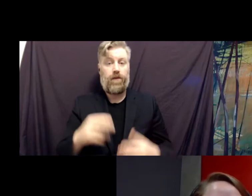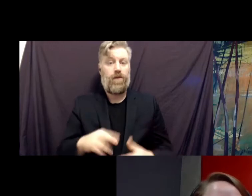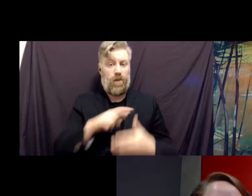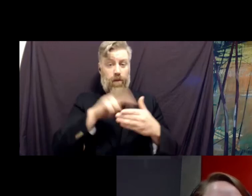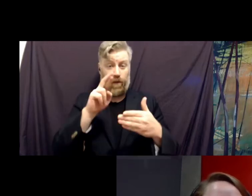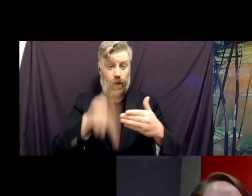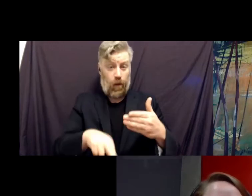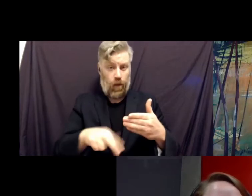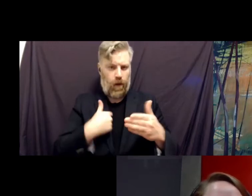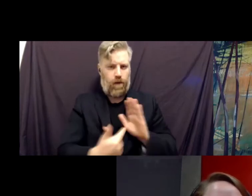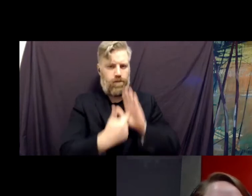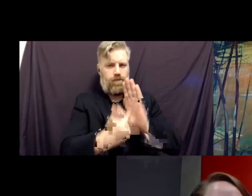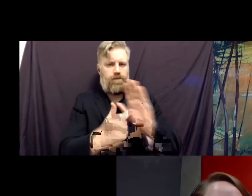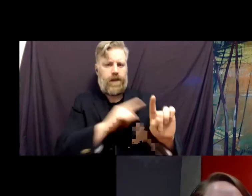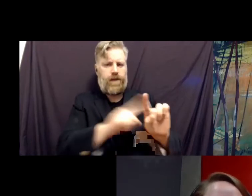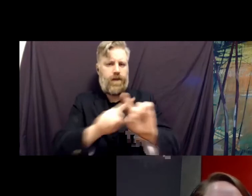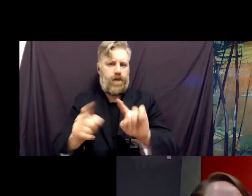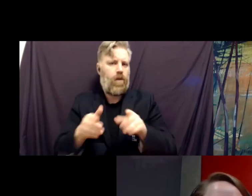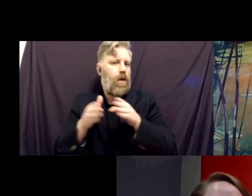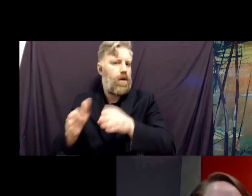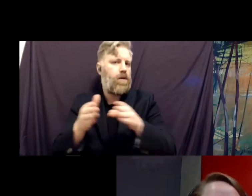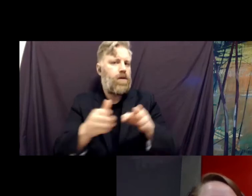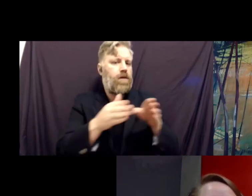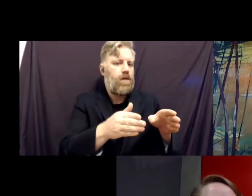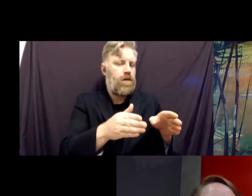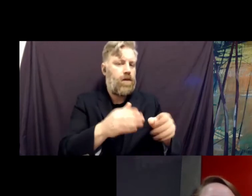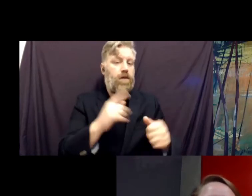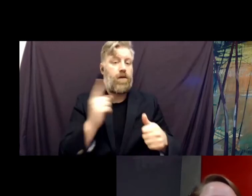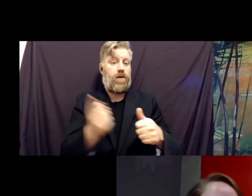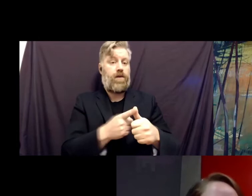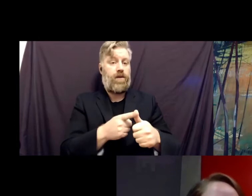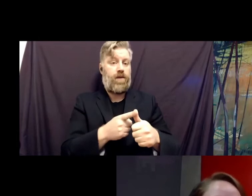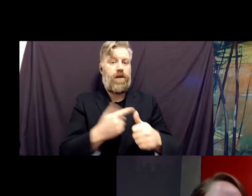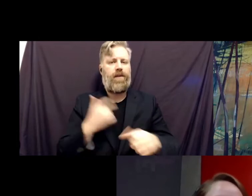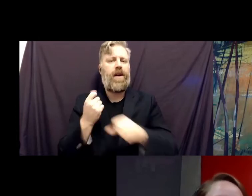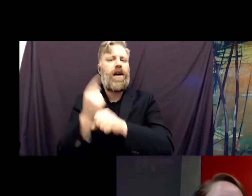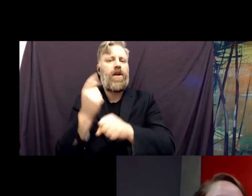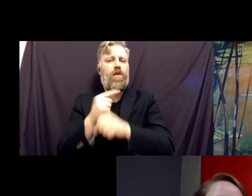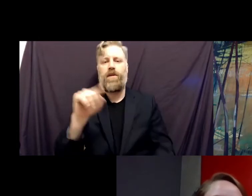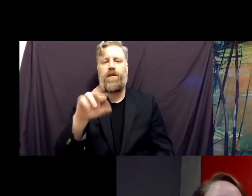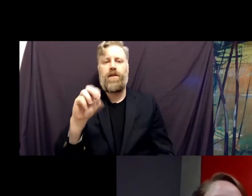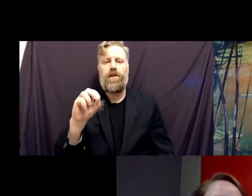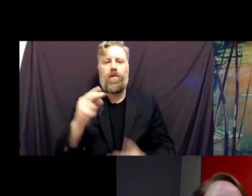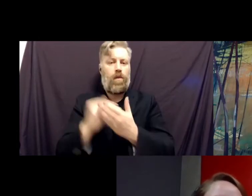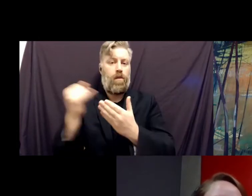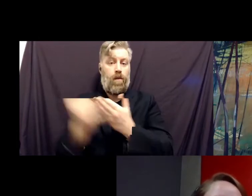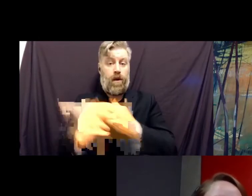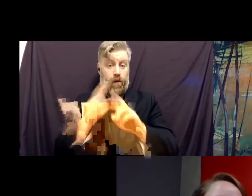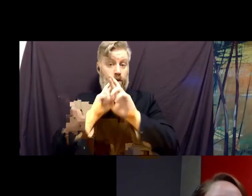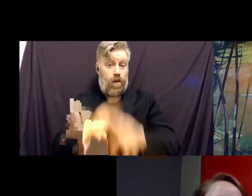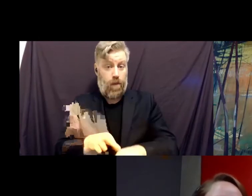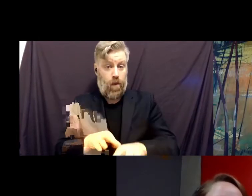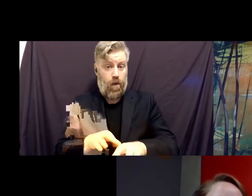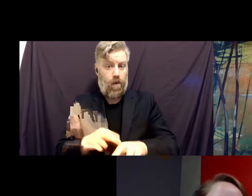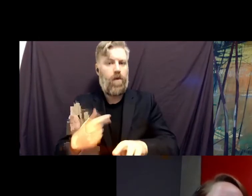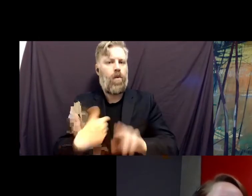different ways. First, the annual Zero Project report presents the innovative